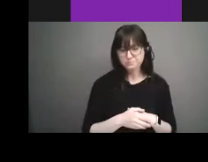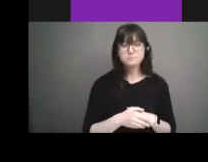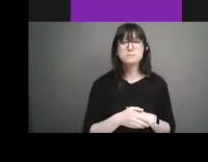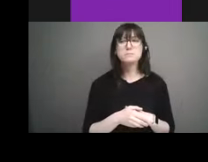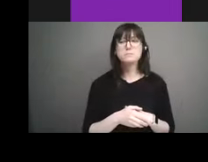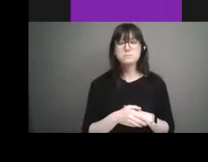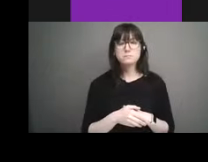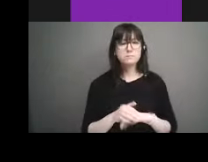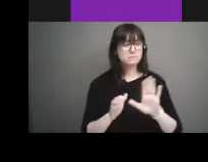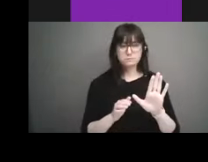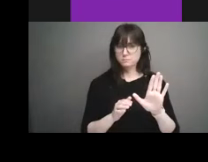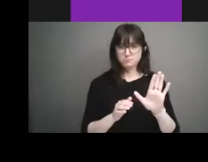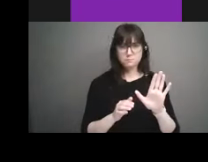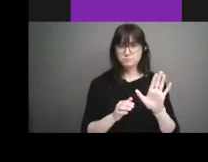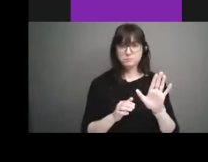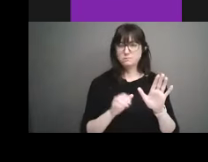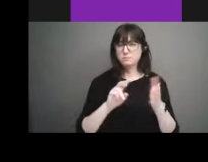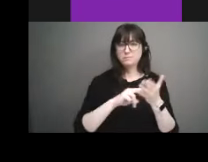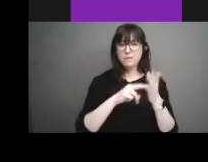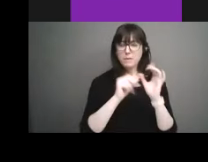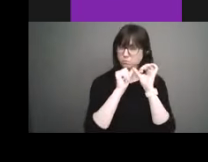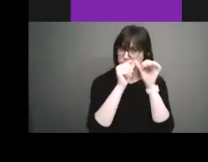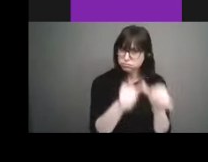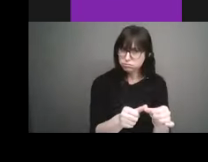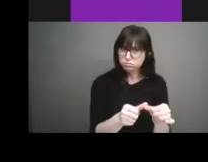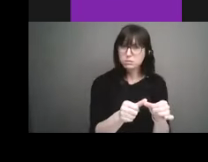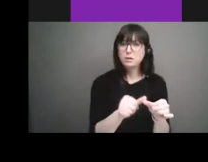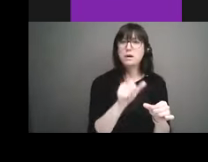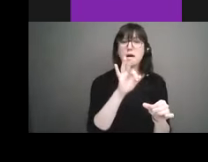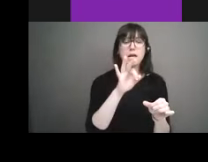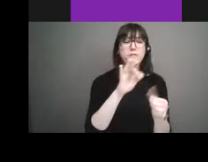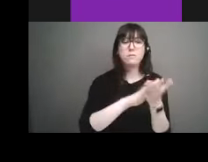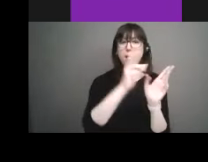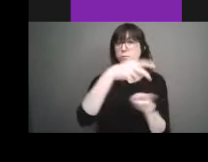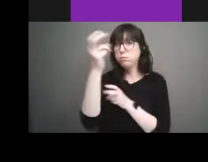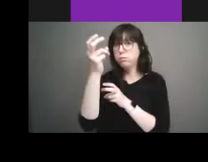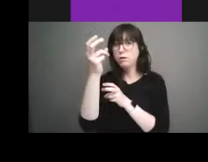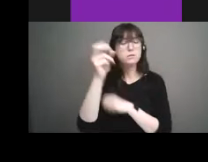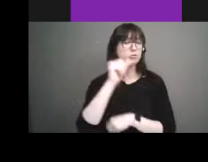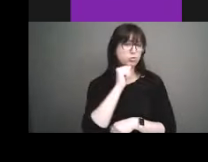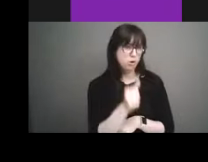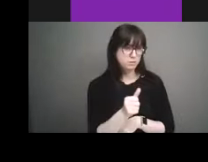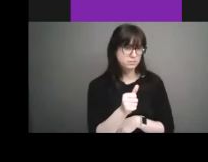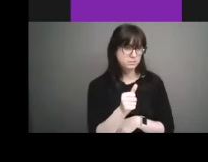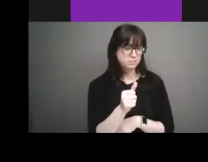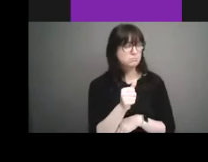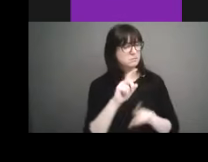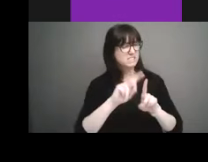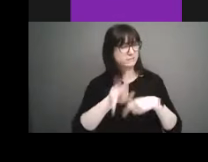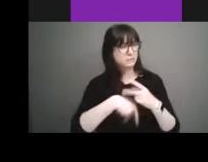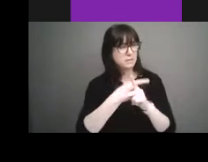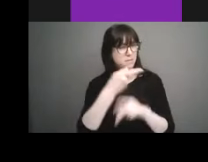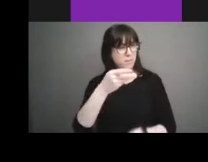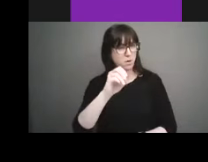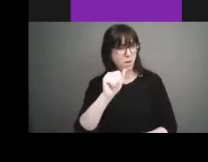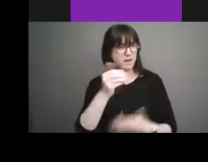It does not remain valid if a person becomes incapable, and that's a different type of power of attorney, and that is